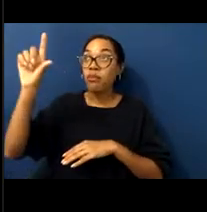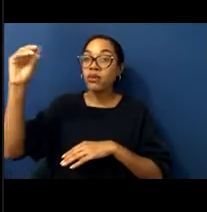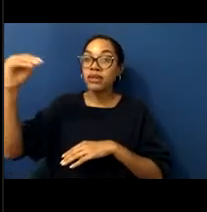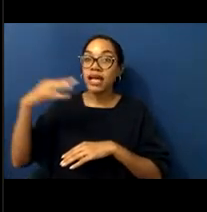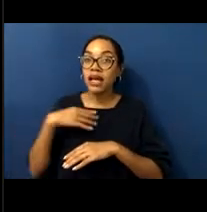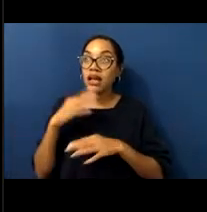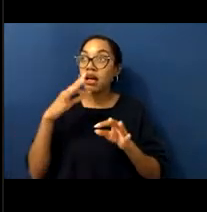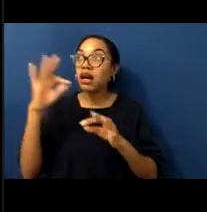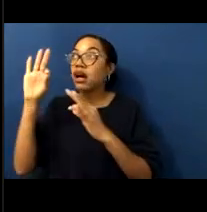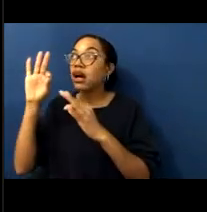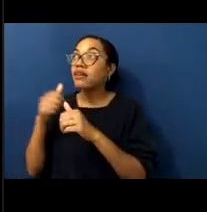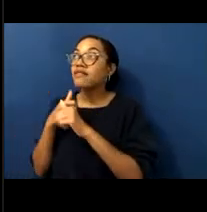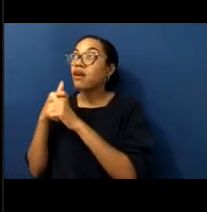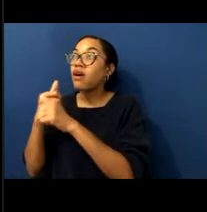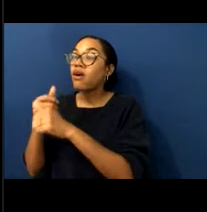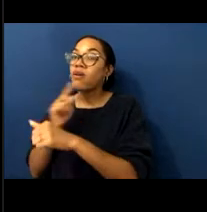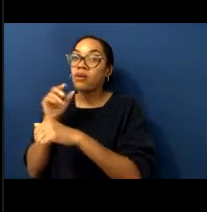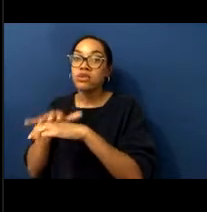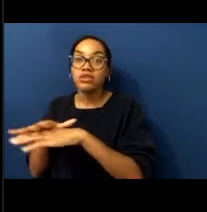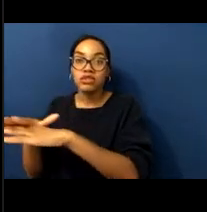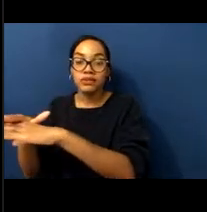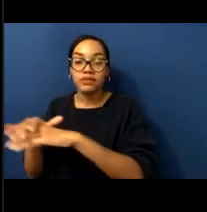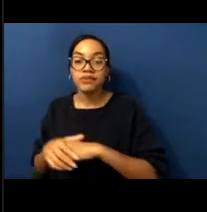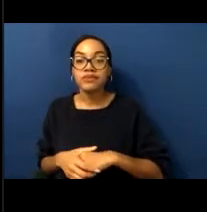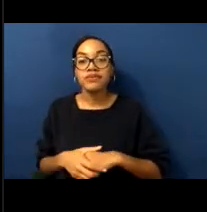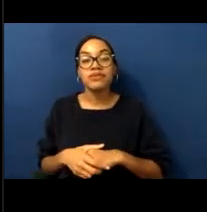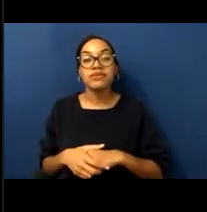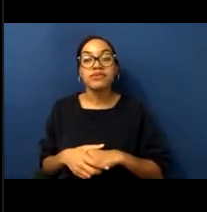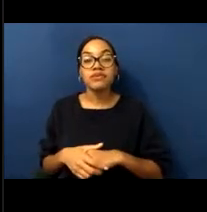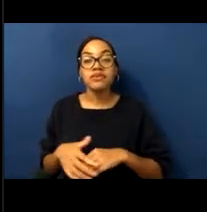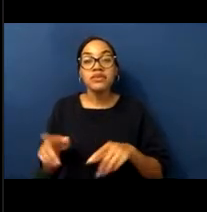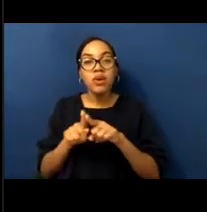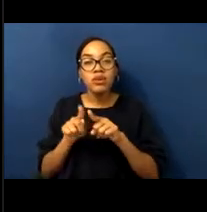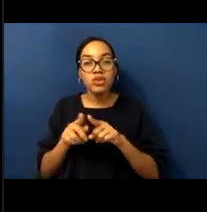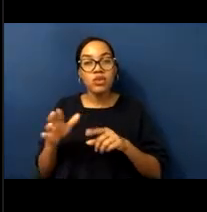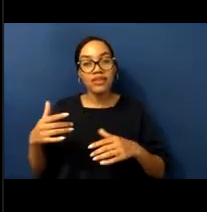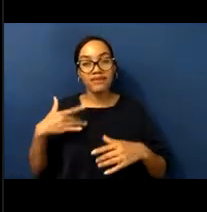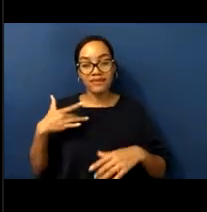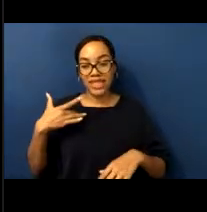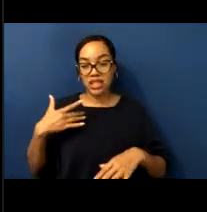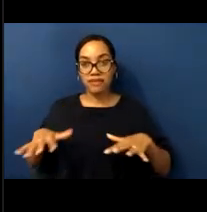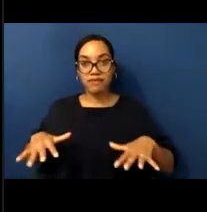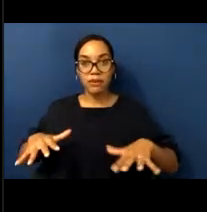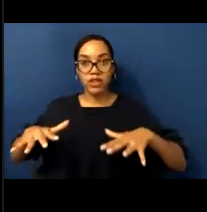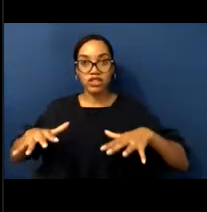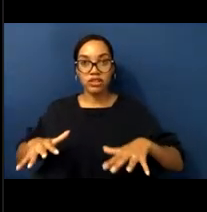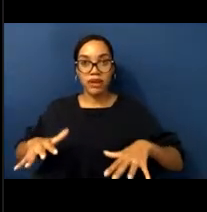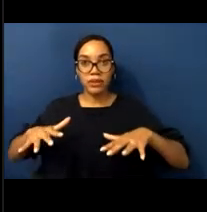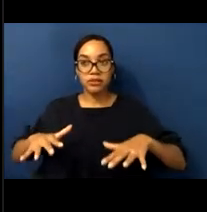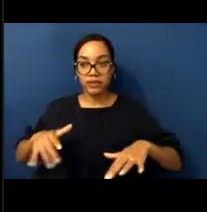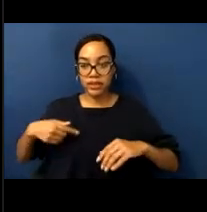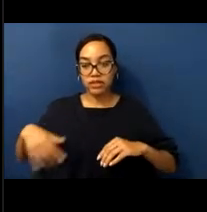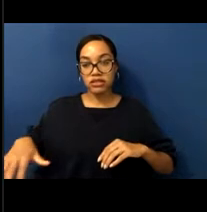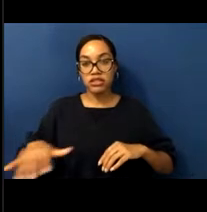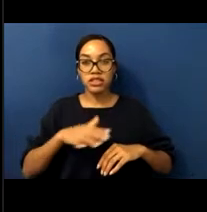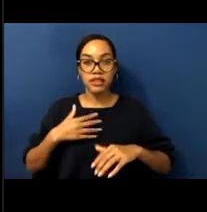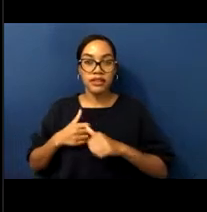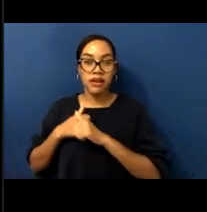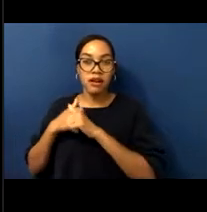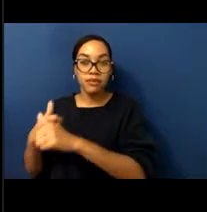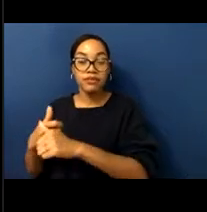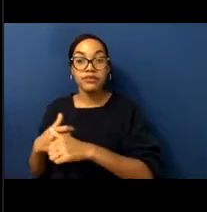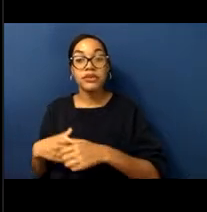of the waves on the ocean. And they also use geomagnetic location. Now, we're not entirely sure of